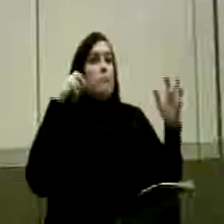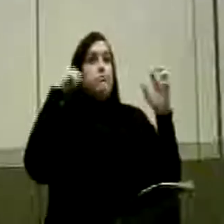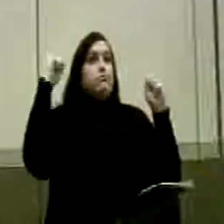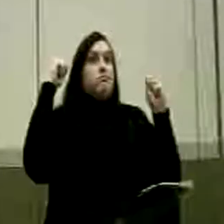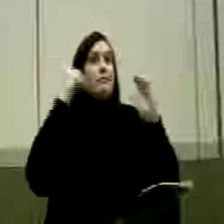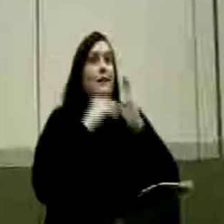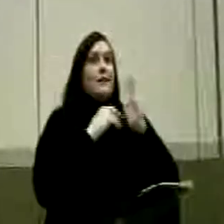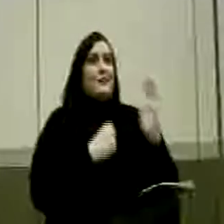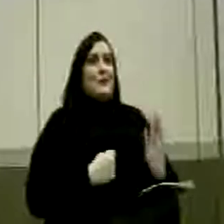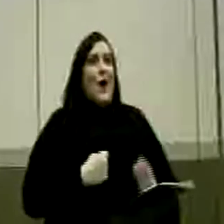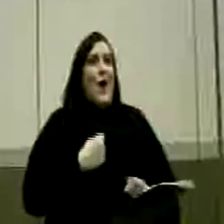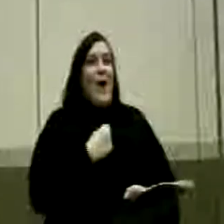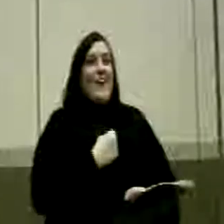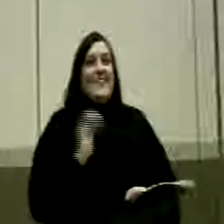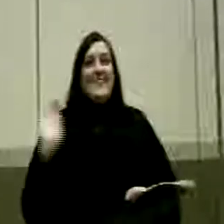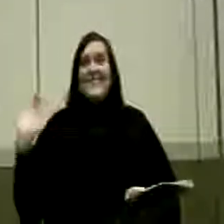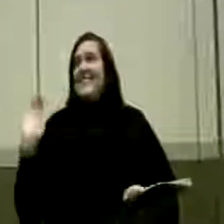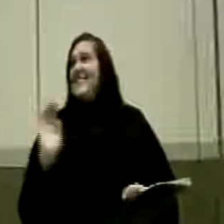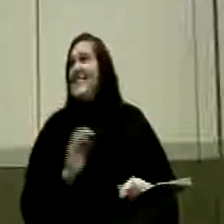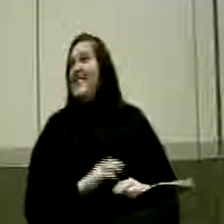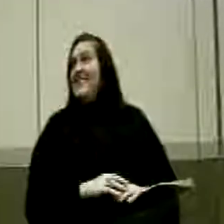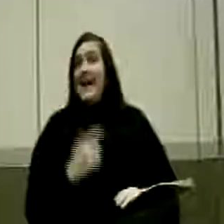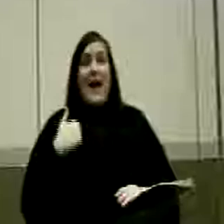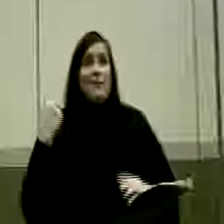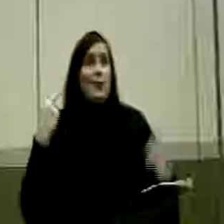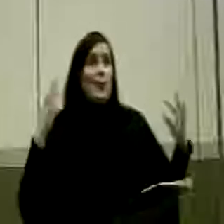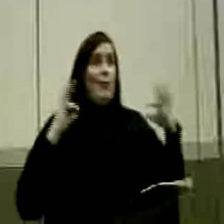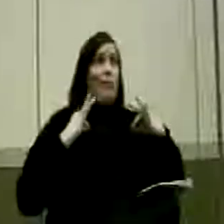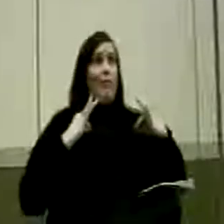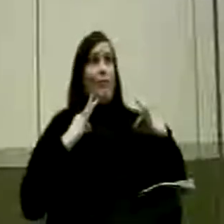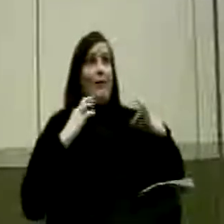again, sorry, I have two,